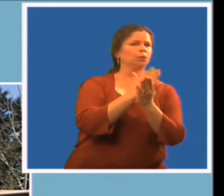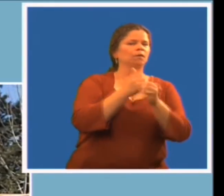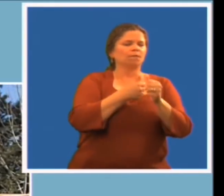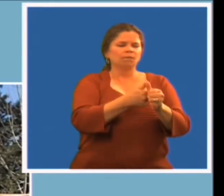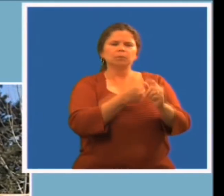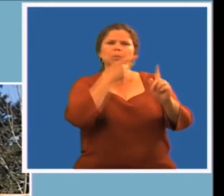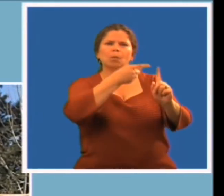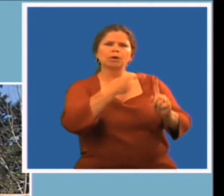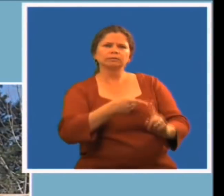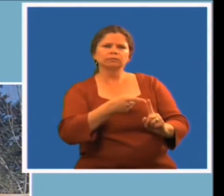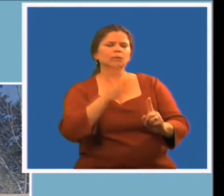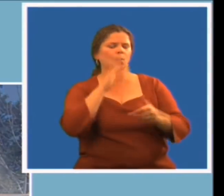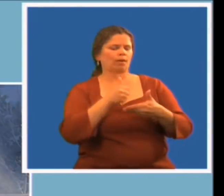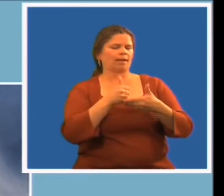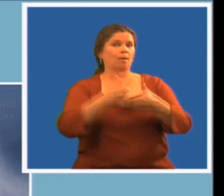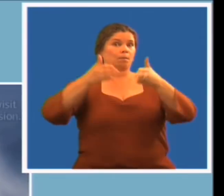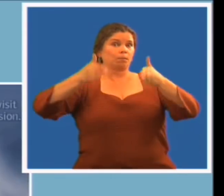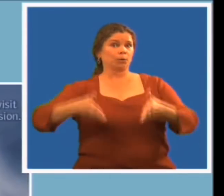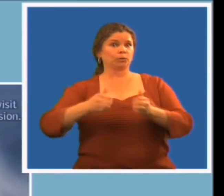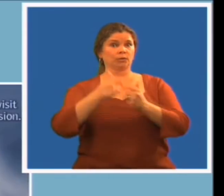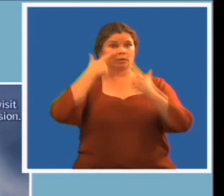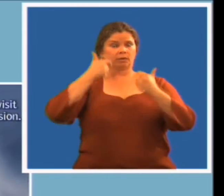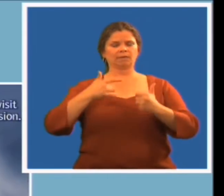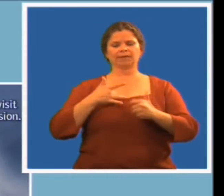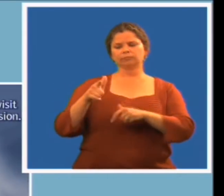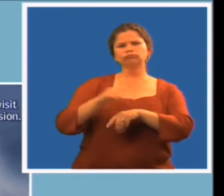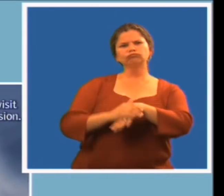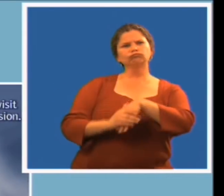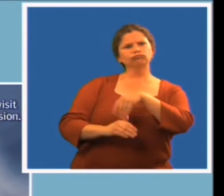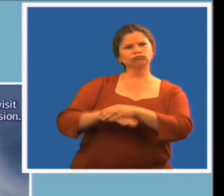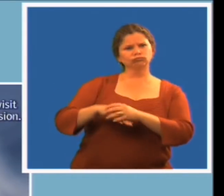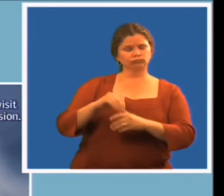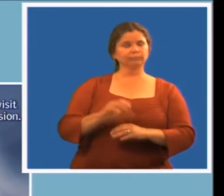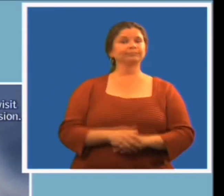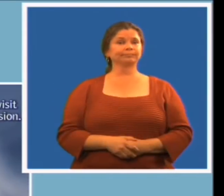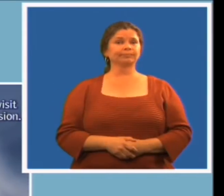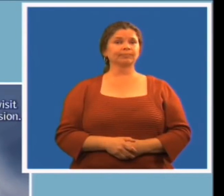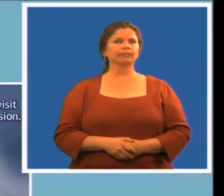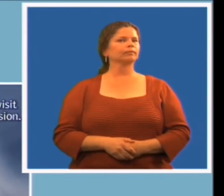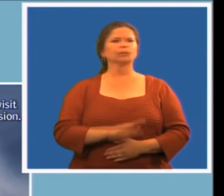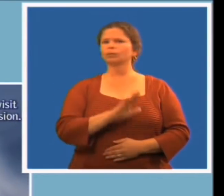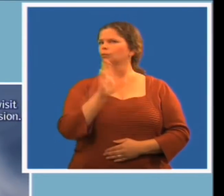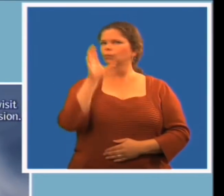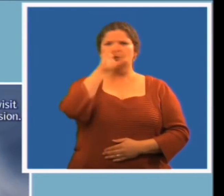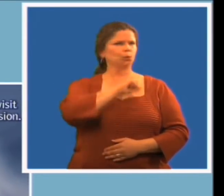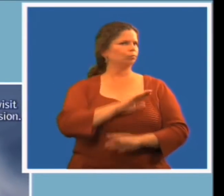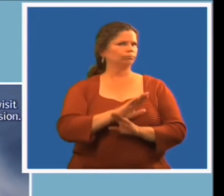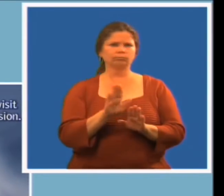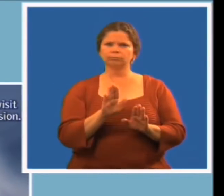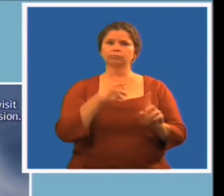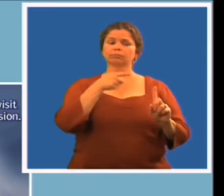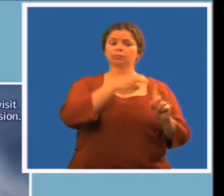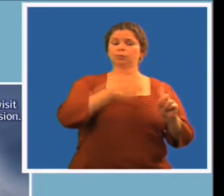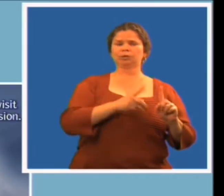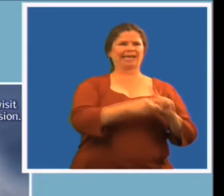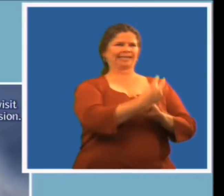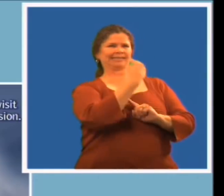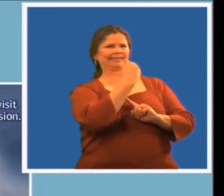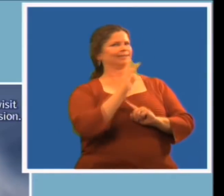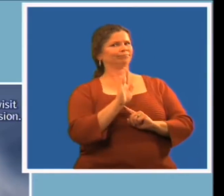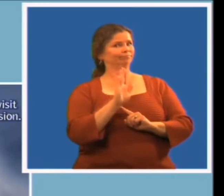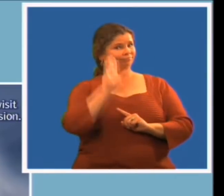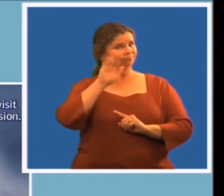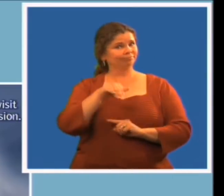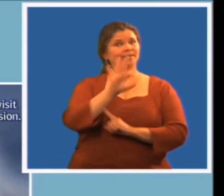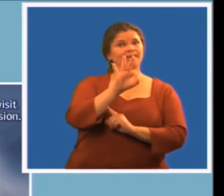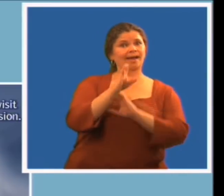loss more comfortable. Don't assume the individual can't see you. 9 out of 10 people who visit the CNIB